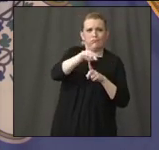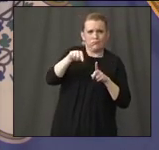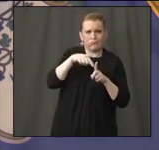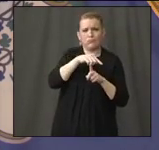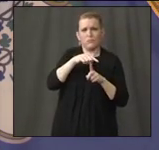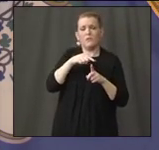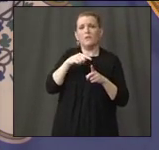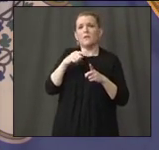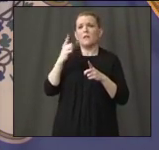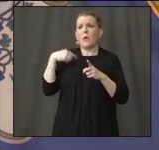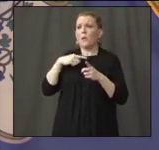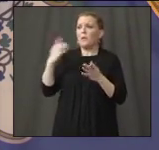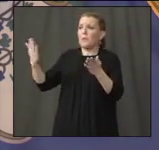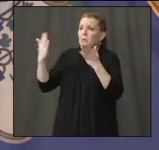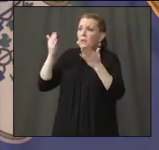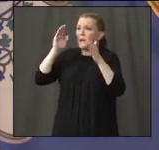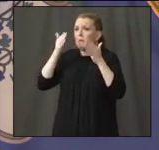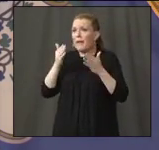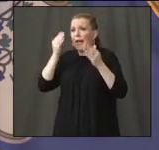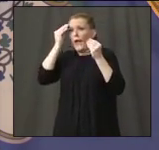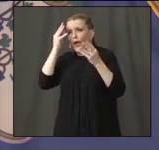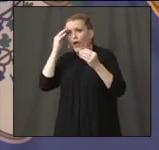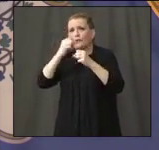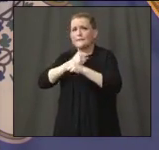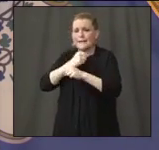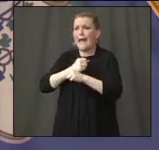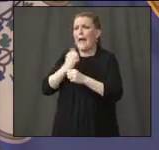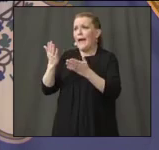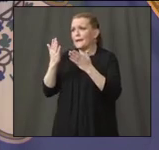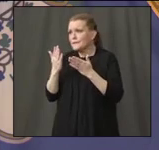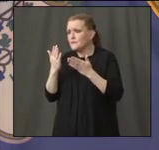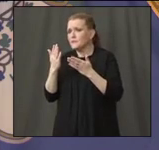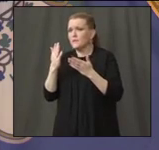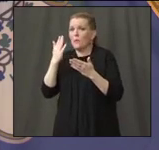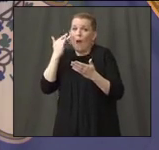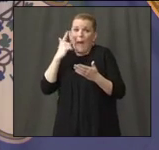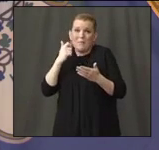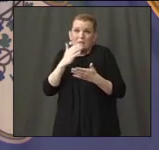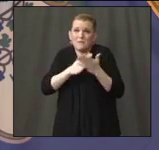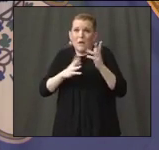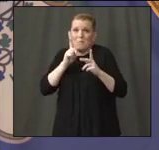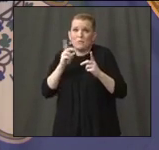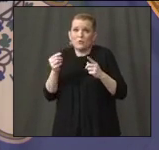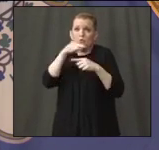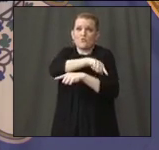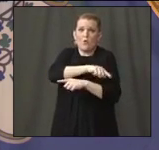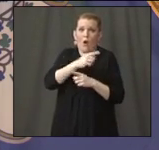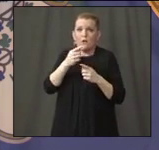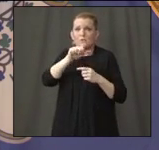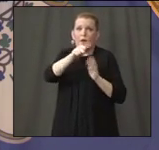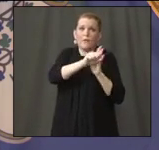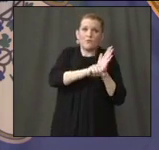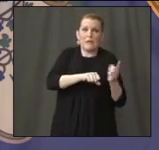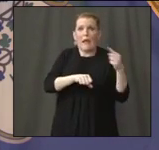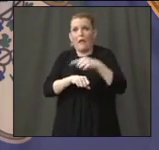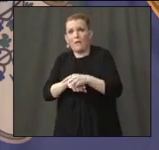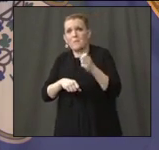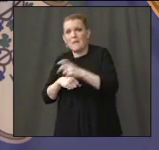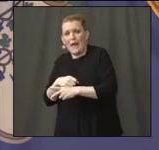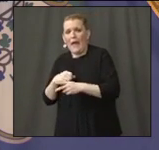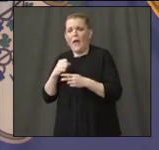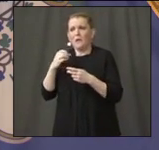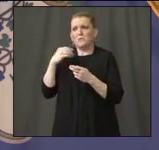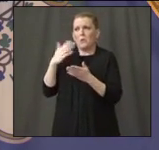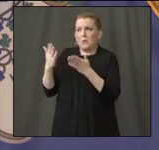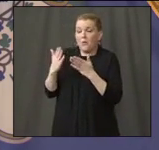go back and forth and infect different people. We'll make up our mind on that pretty soon. Okay. And one other thing, earlier, a few minutes